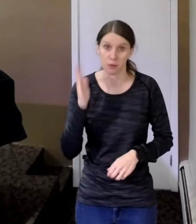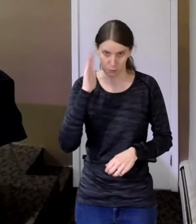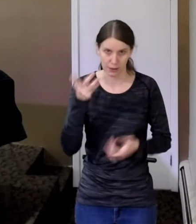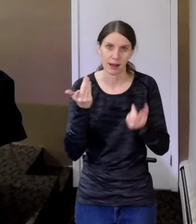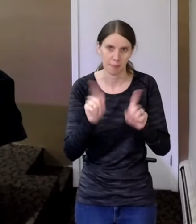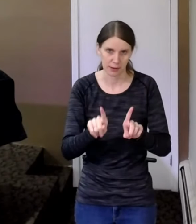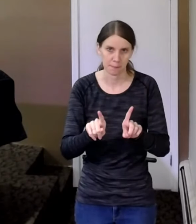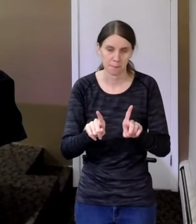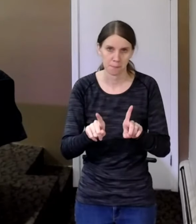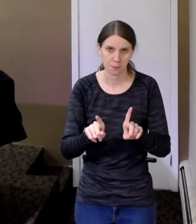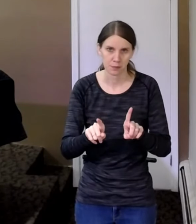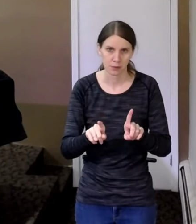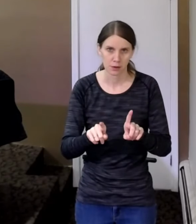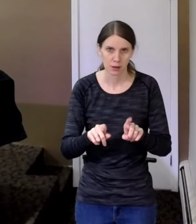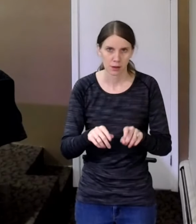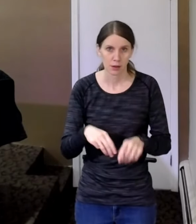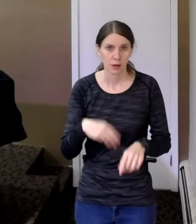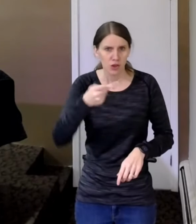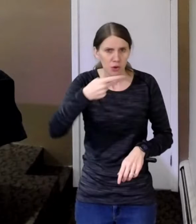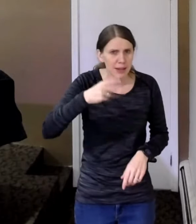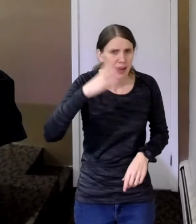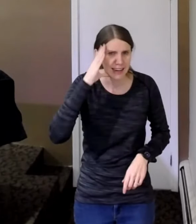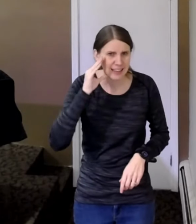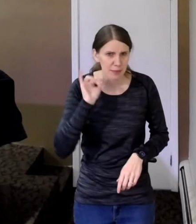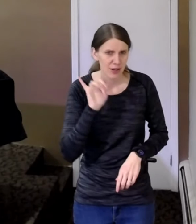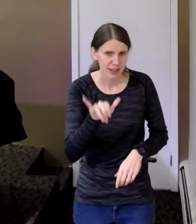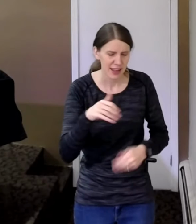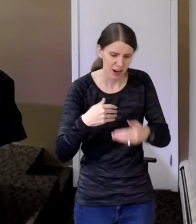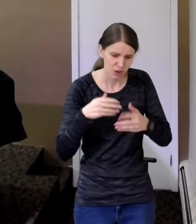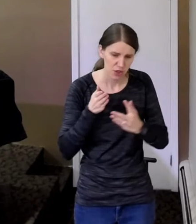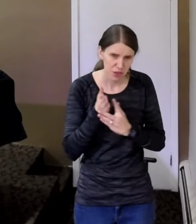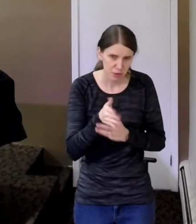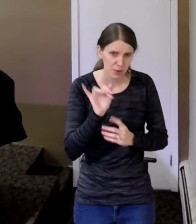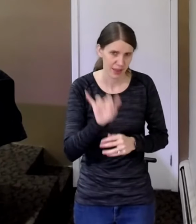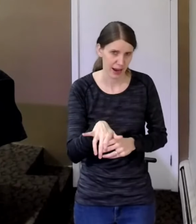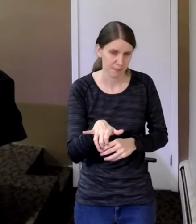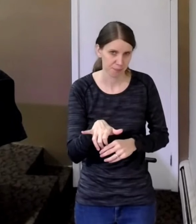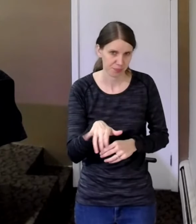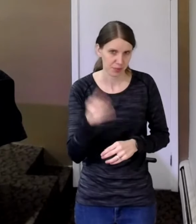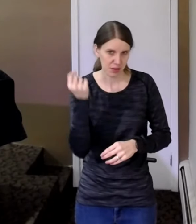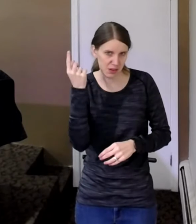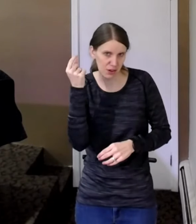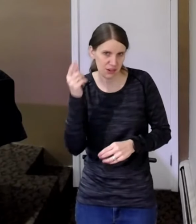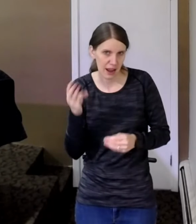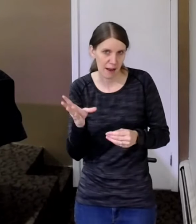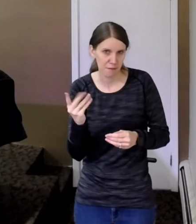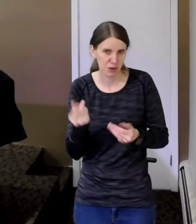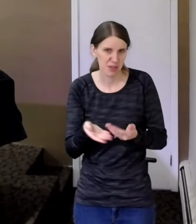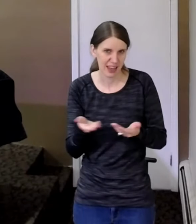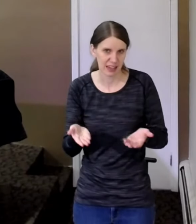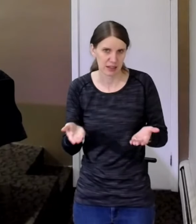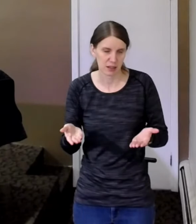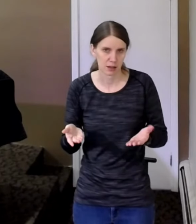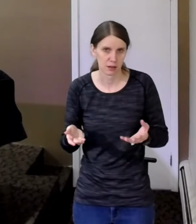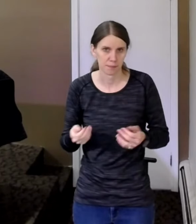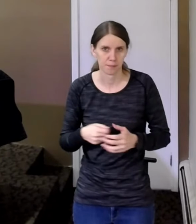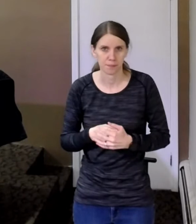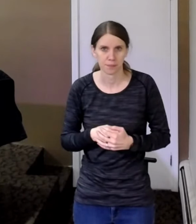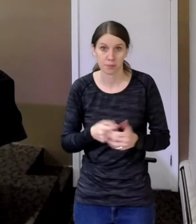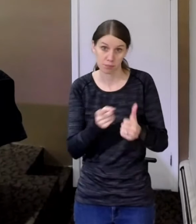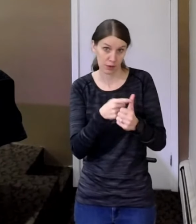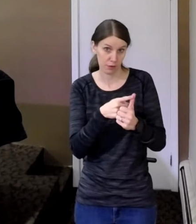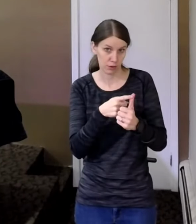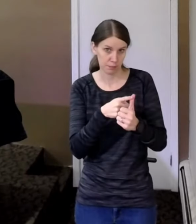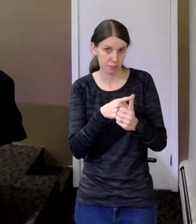And as we go through, we need to understand a few certain things. First of